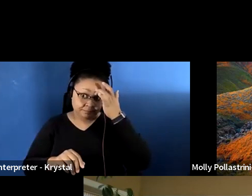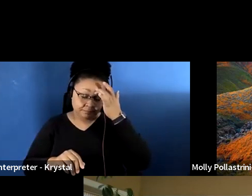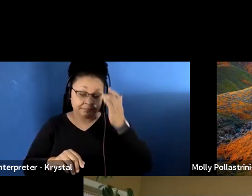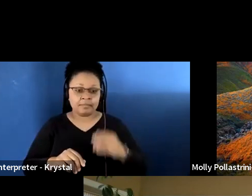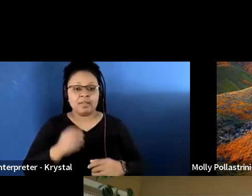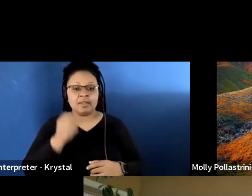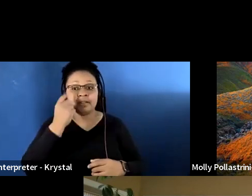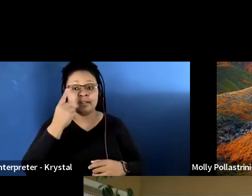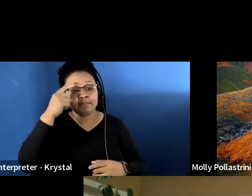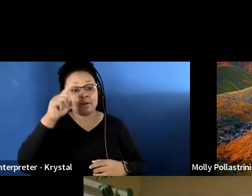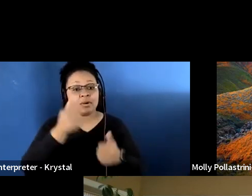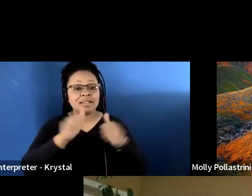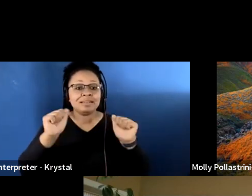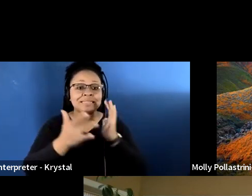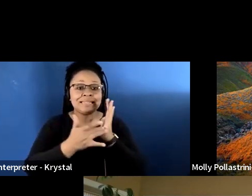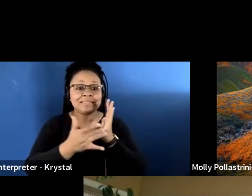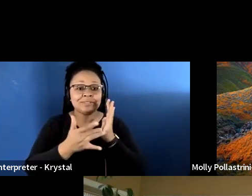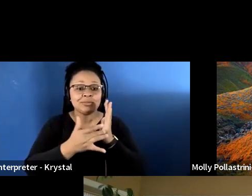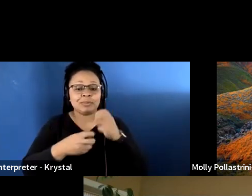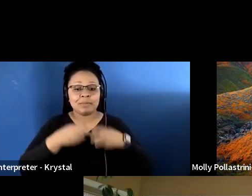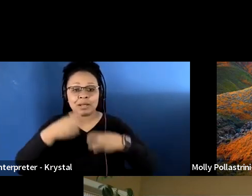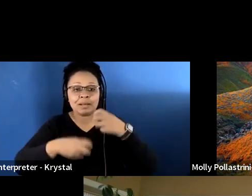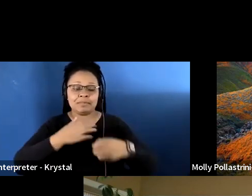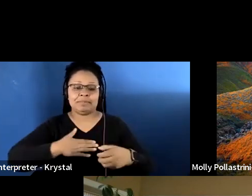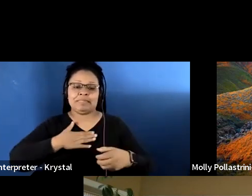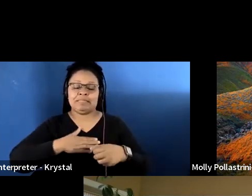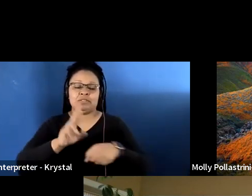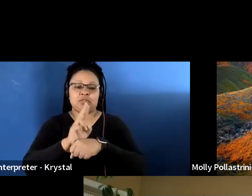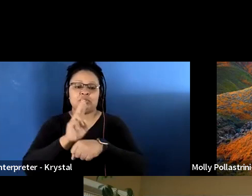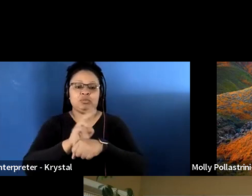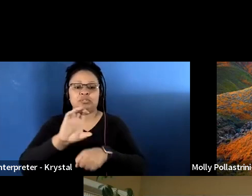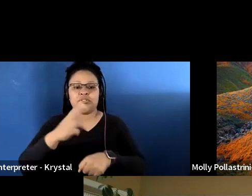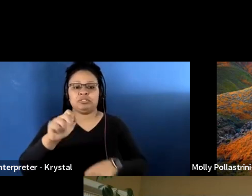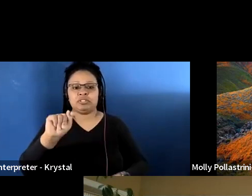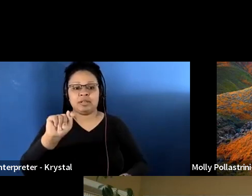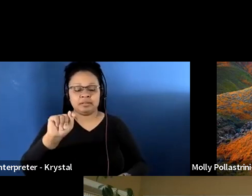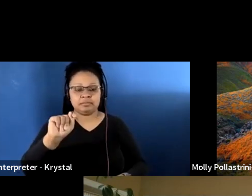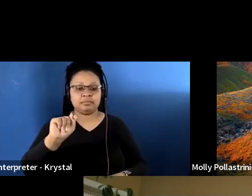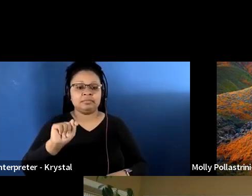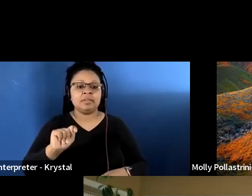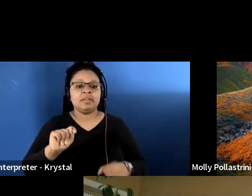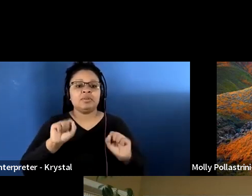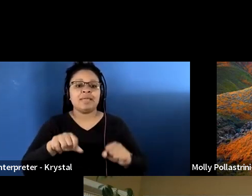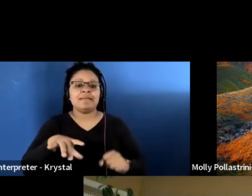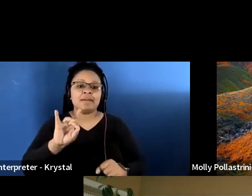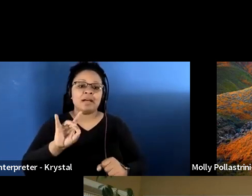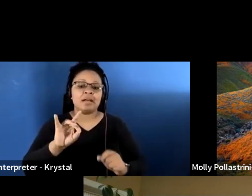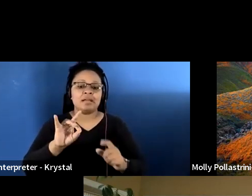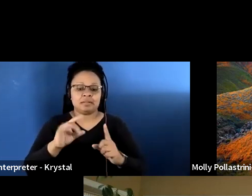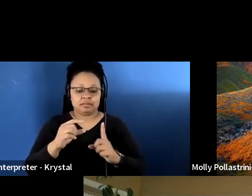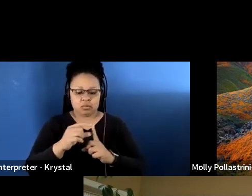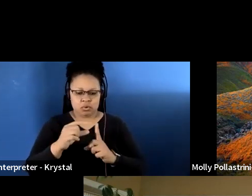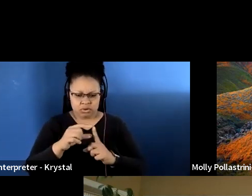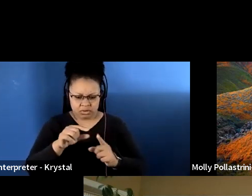if you have any technical issues, please use the chat feature. You can find the word bubble in